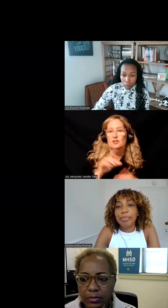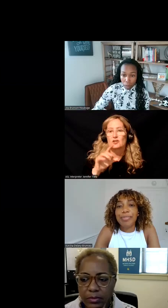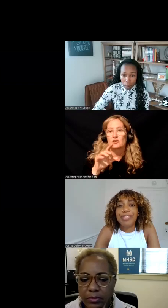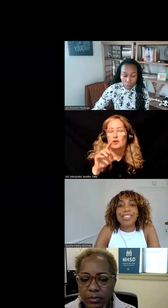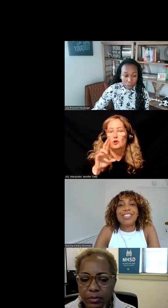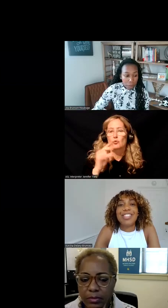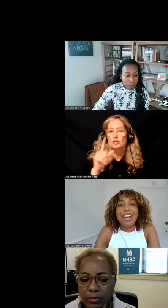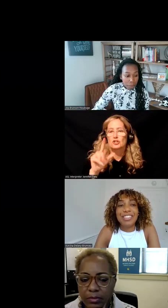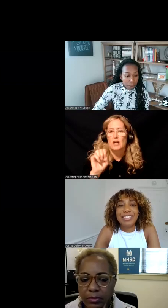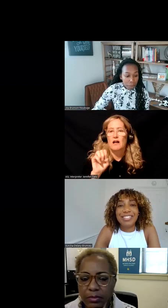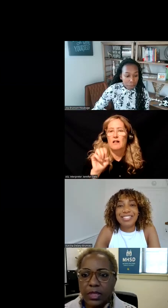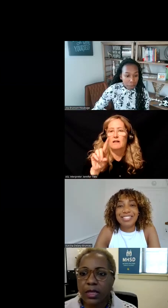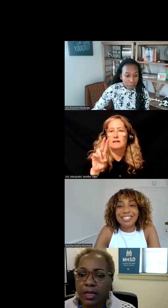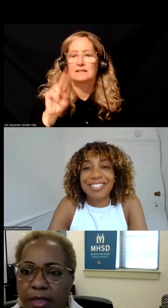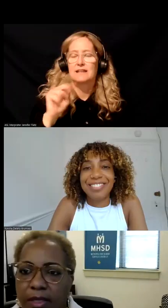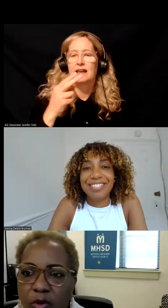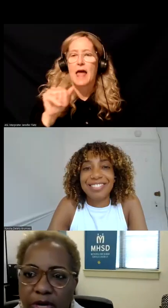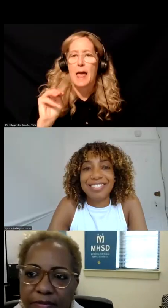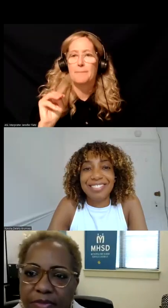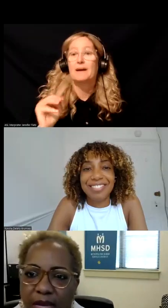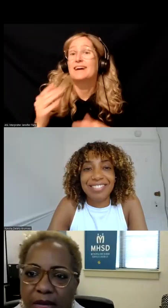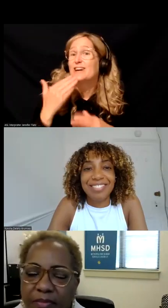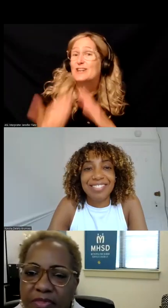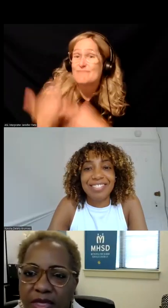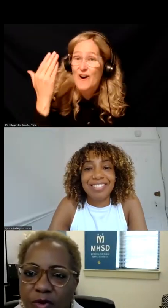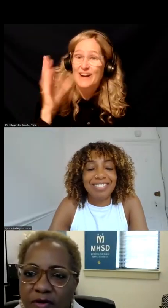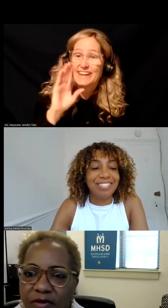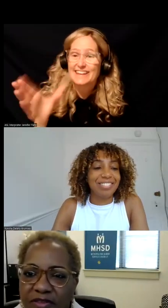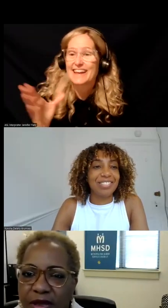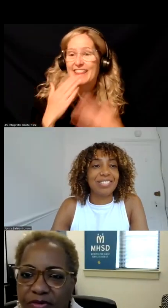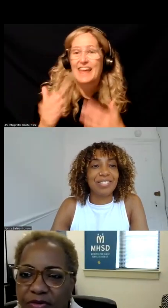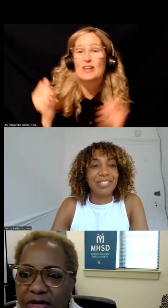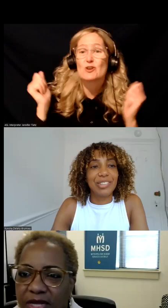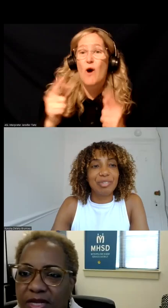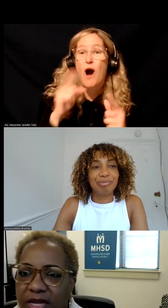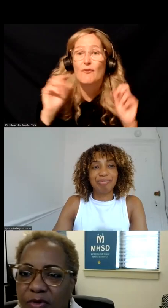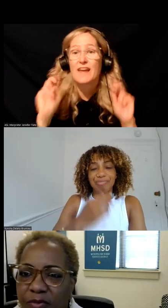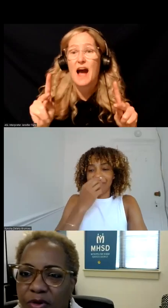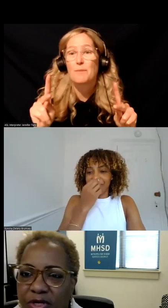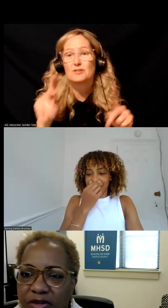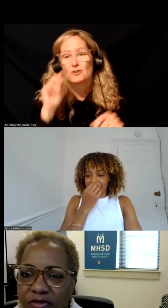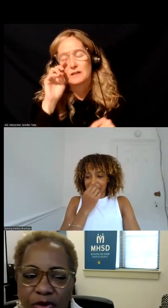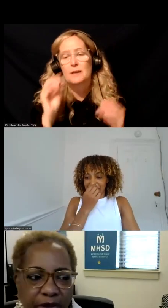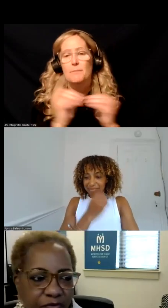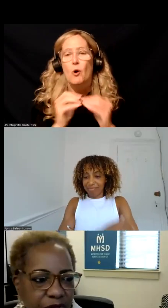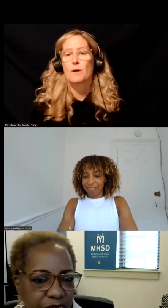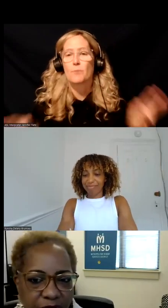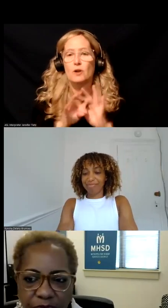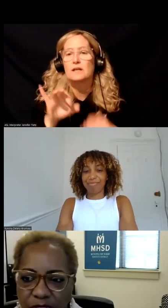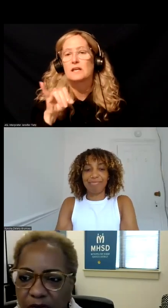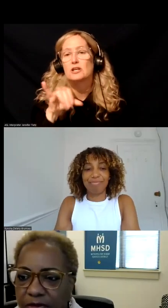Head-Dunham. Rochelle. Good morning. Thank you all for this opportunity, and more importantly, Joy,